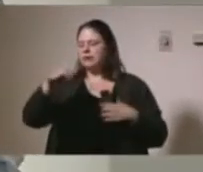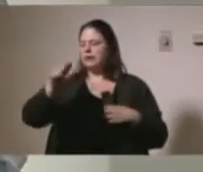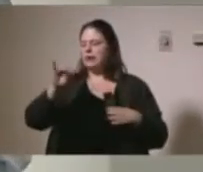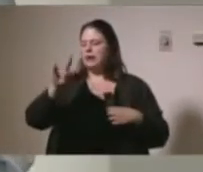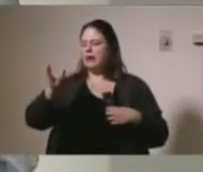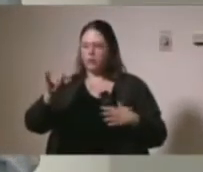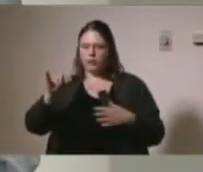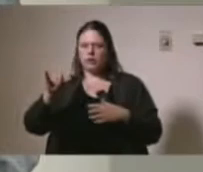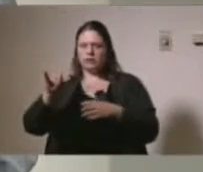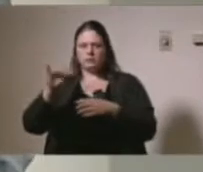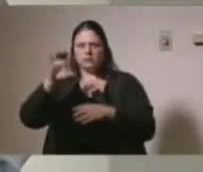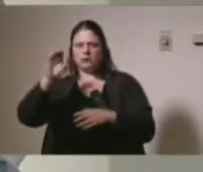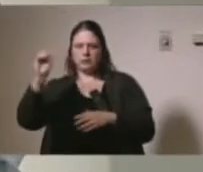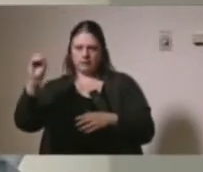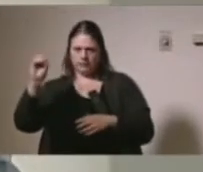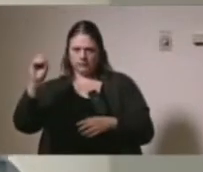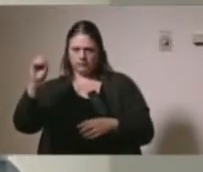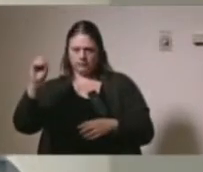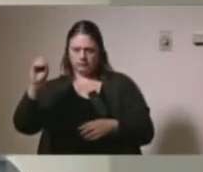government,